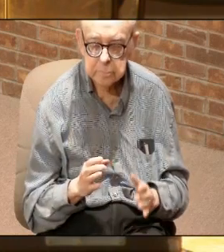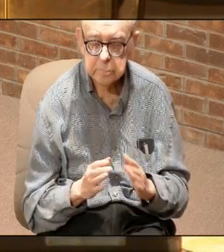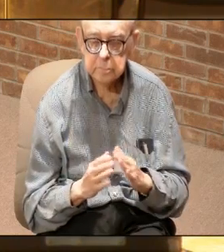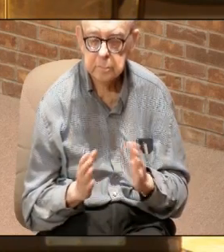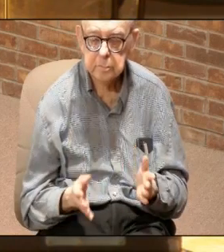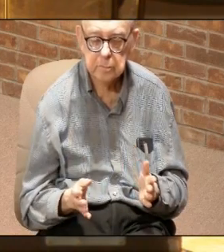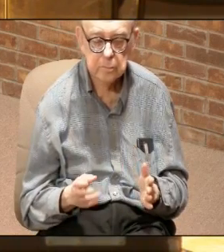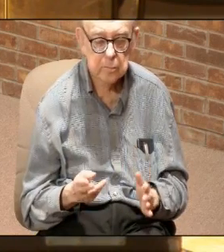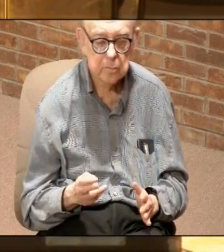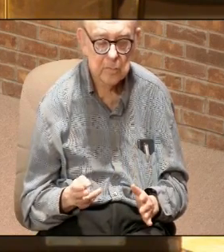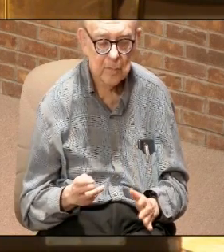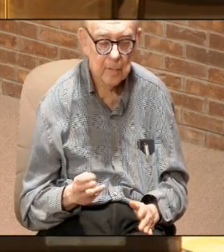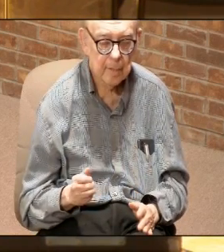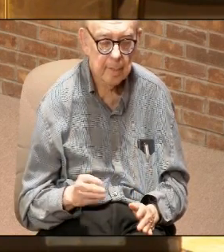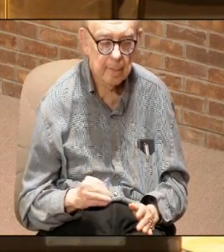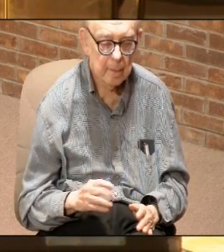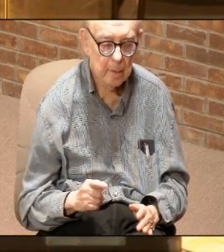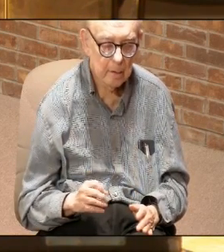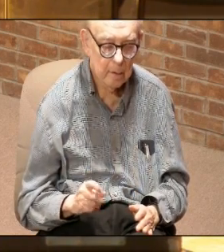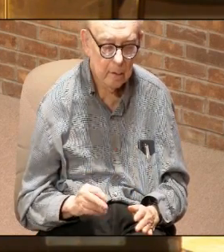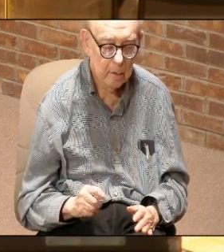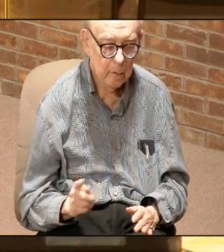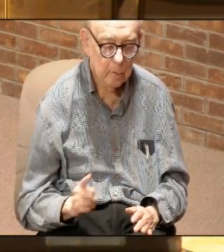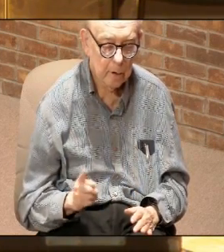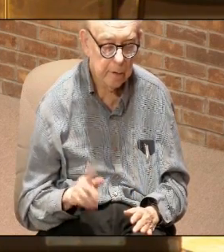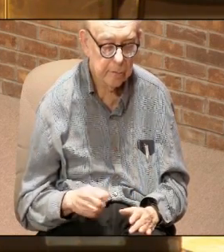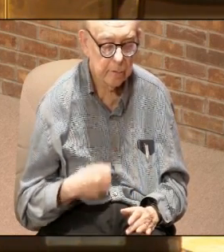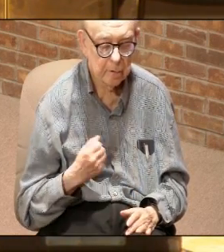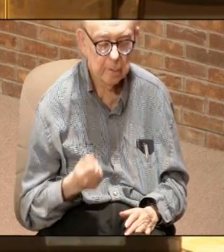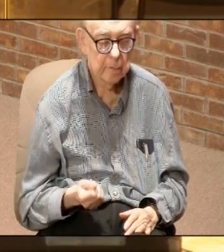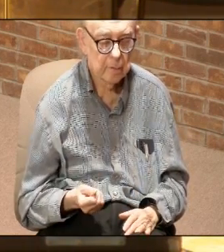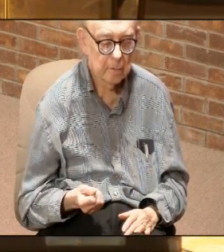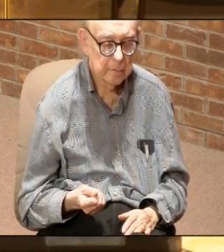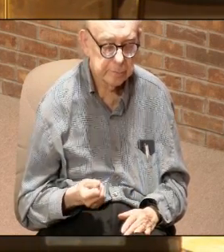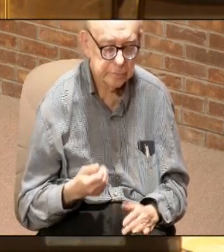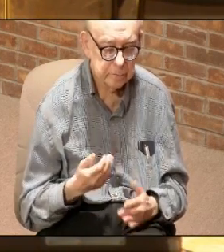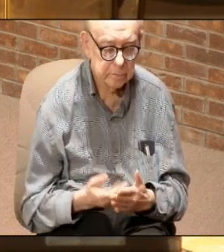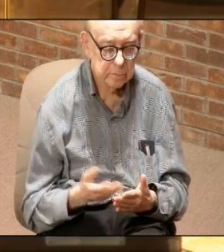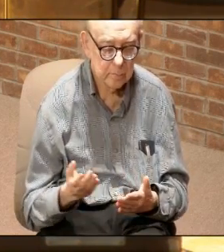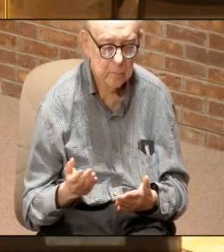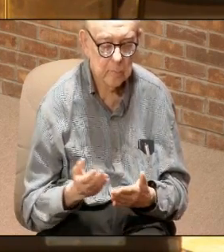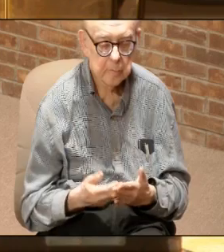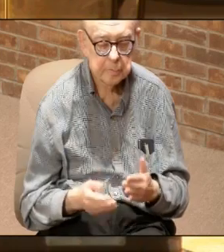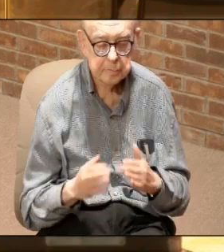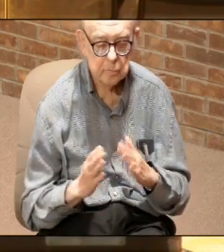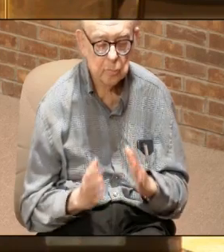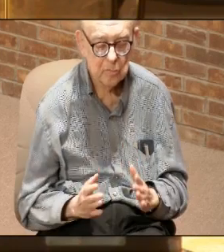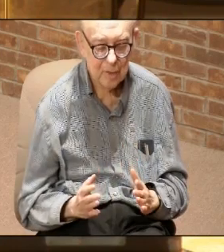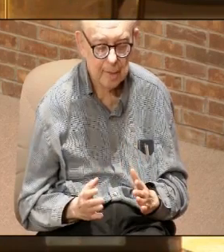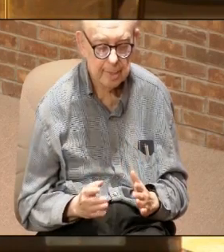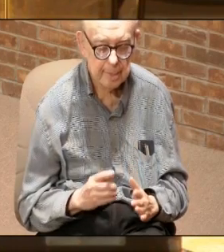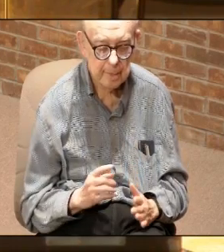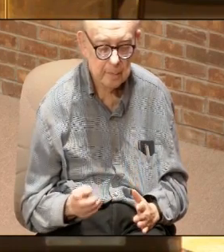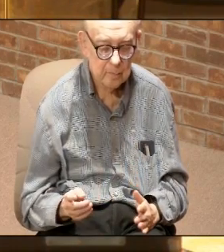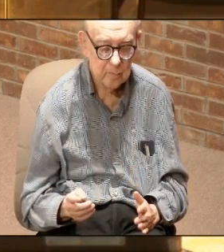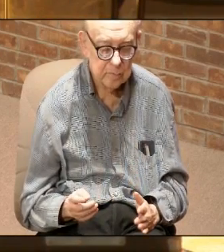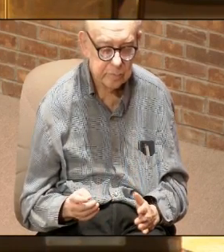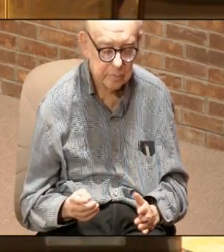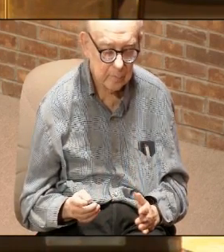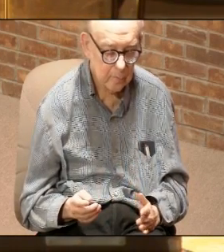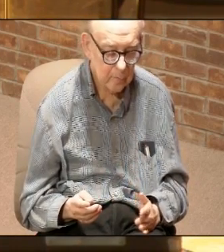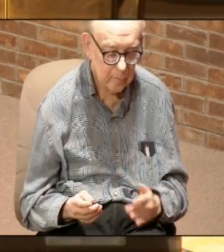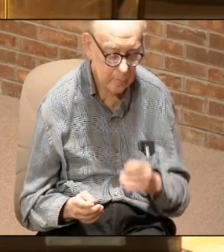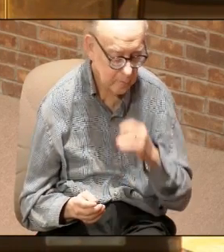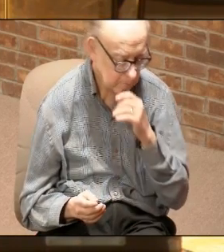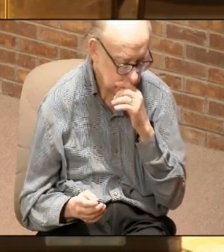in Hamilton. Hamilton, where I used to live, we bought some of these houses where they are like